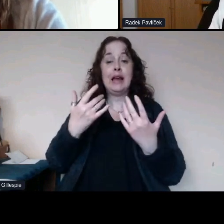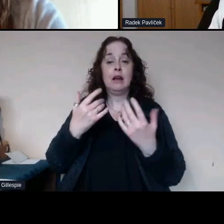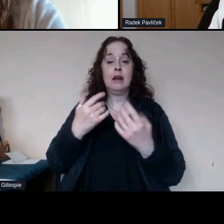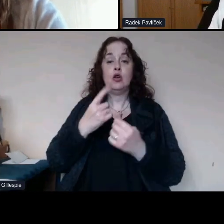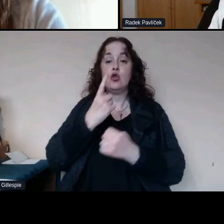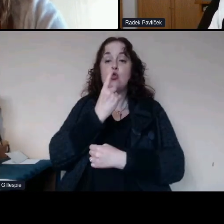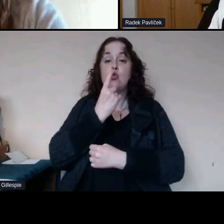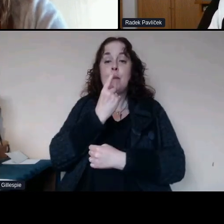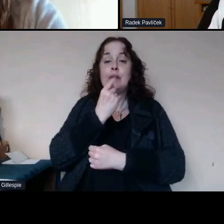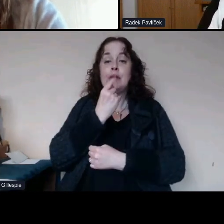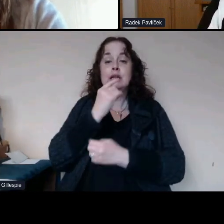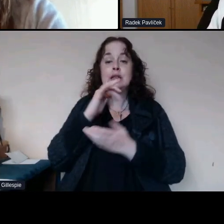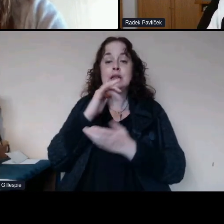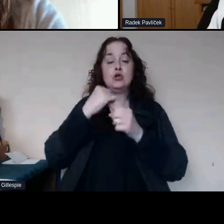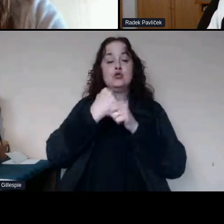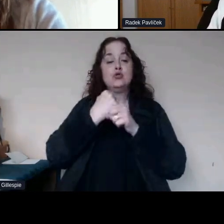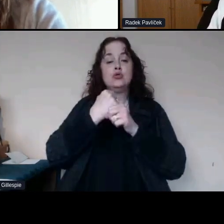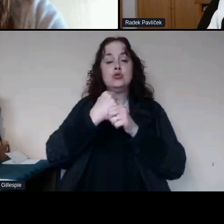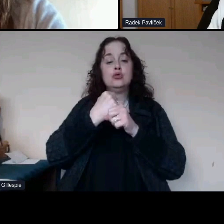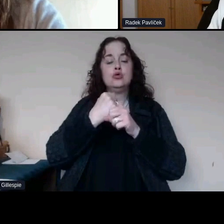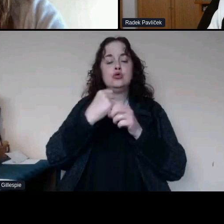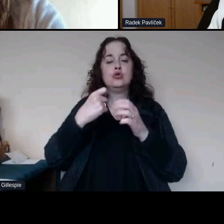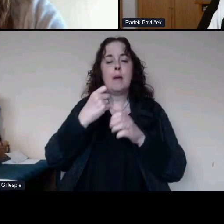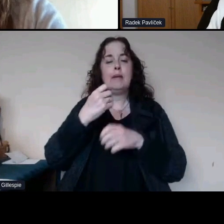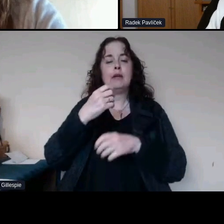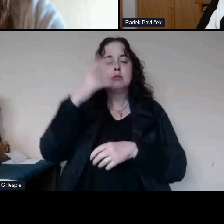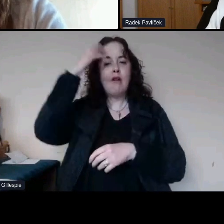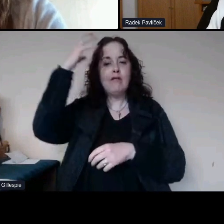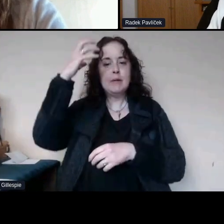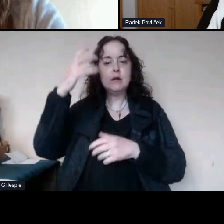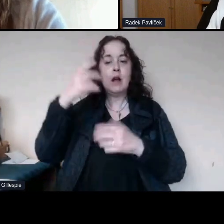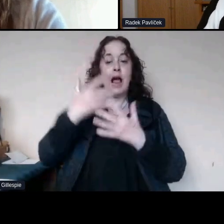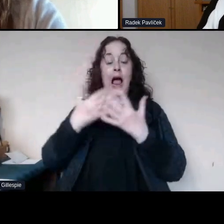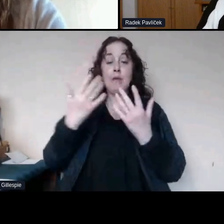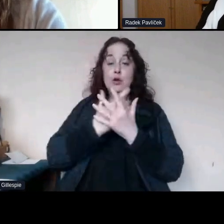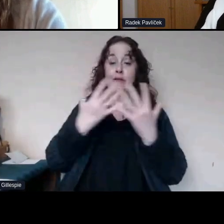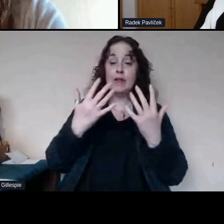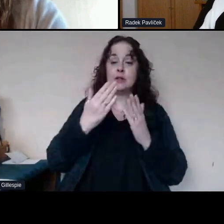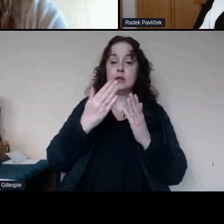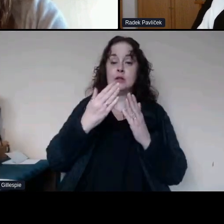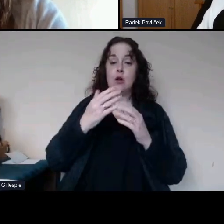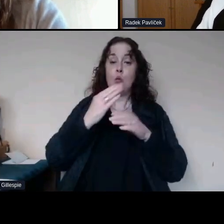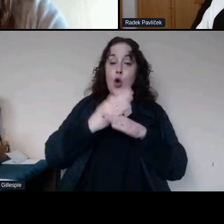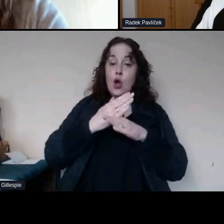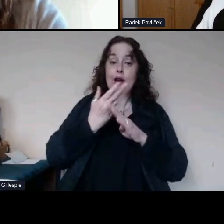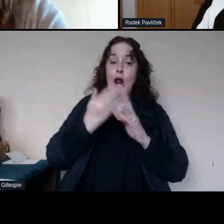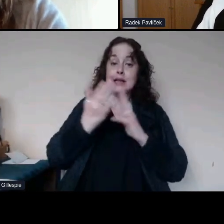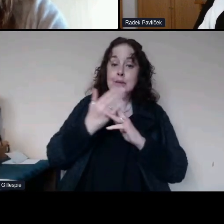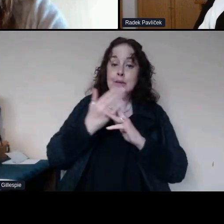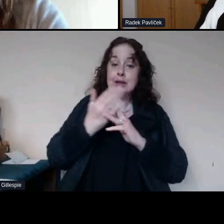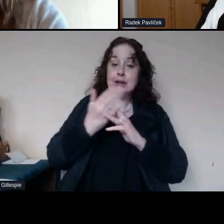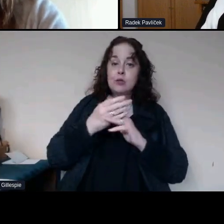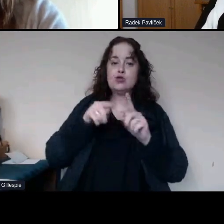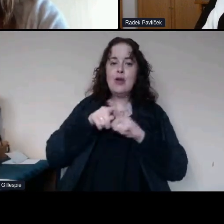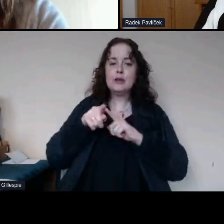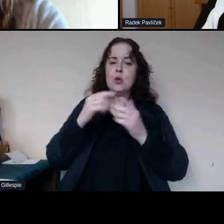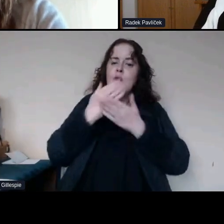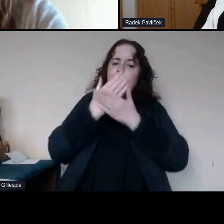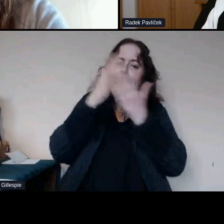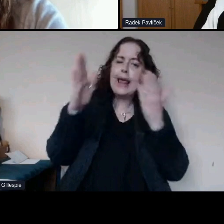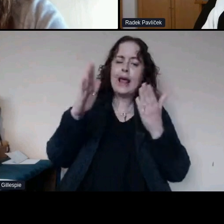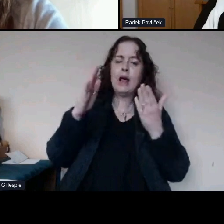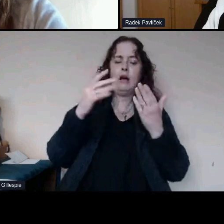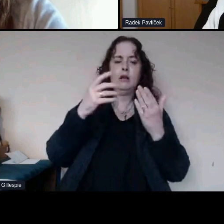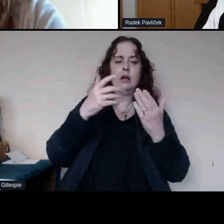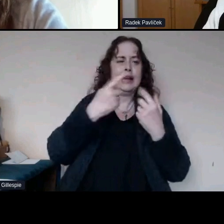German government has, or how many universities are working on accessibility, or we're trying to get a picture of how it is in these countries,